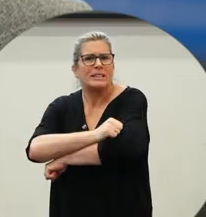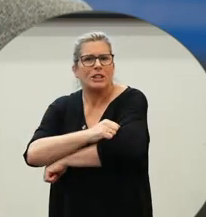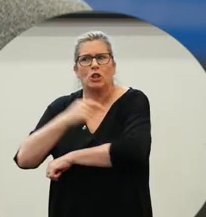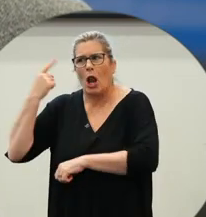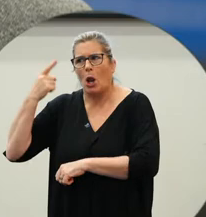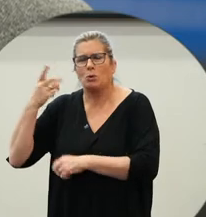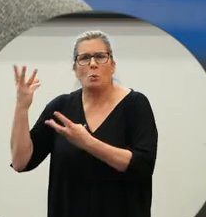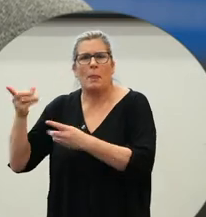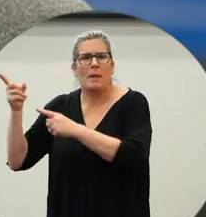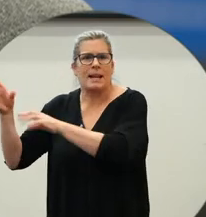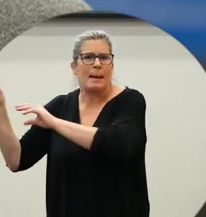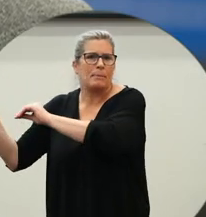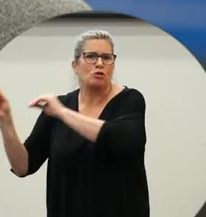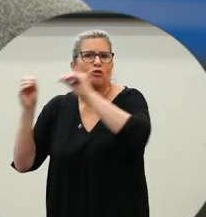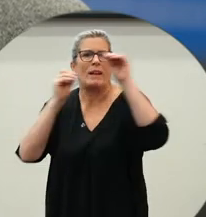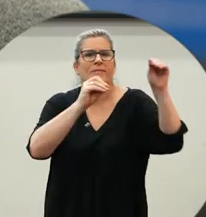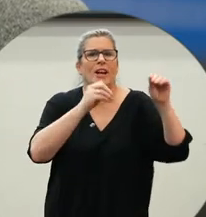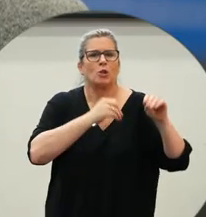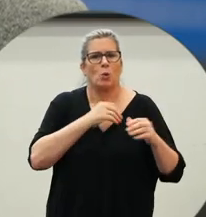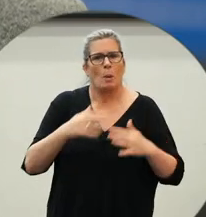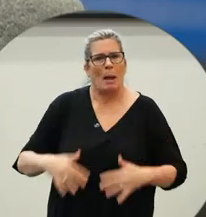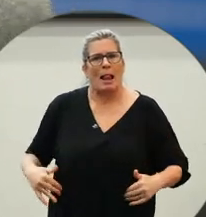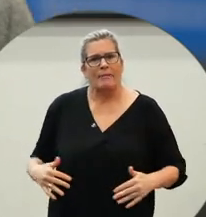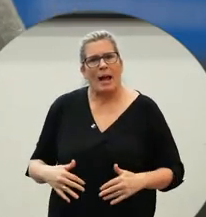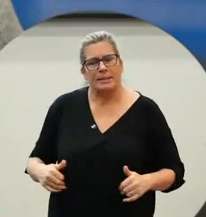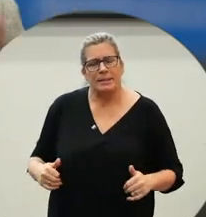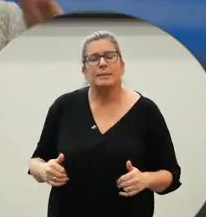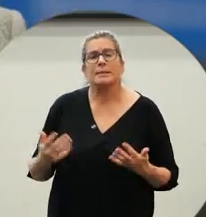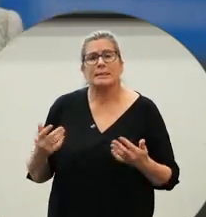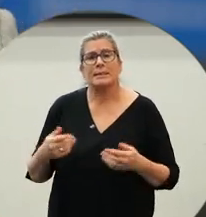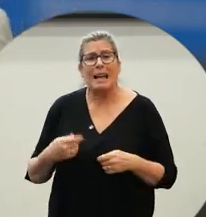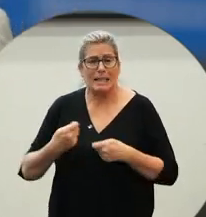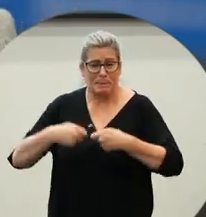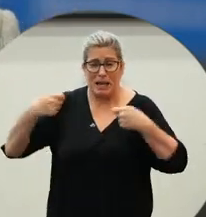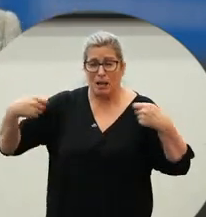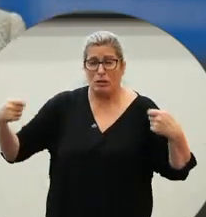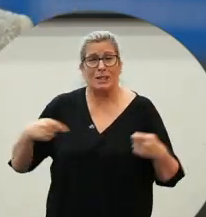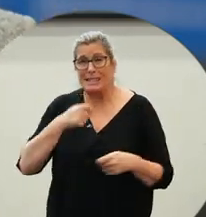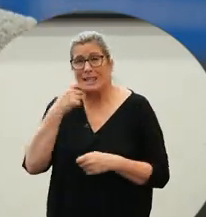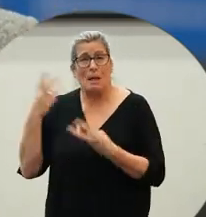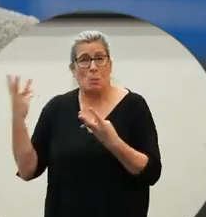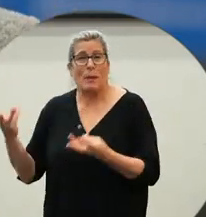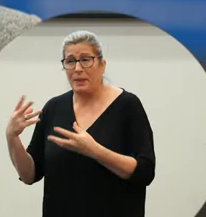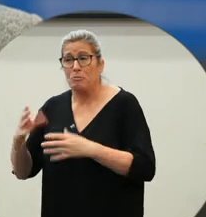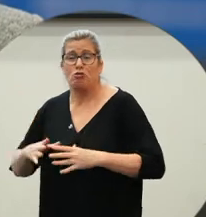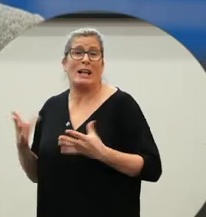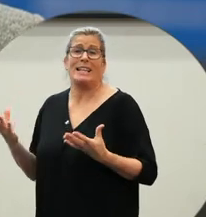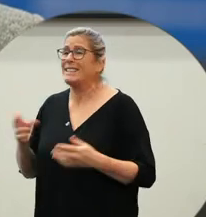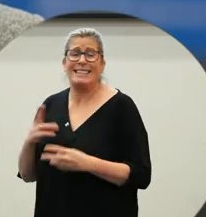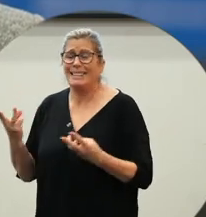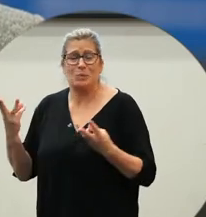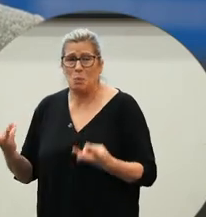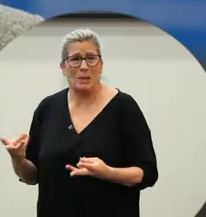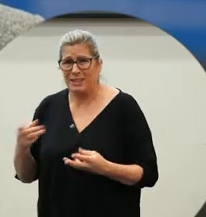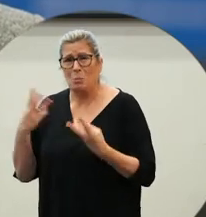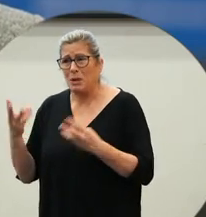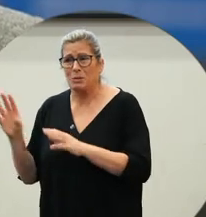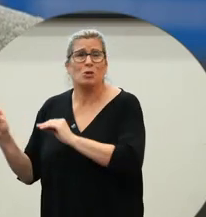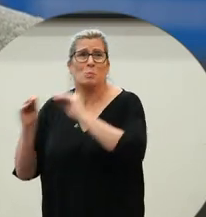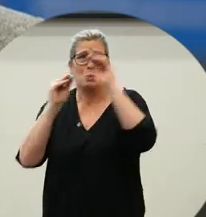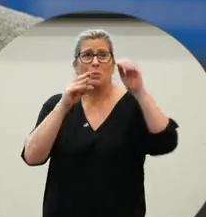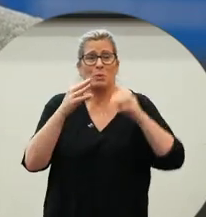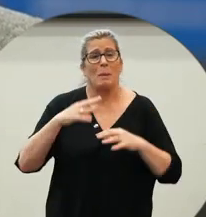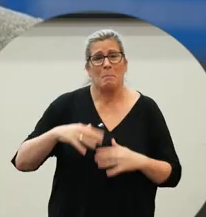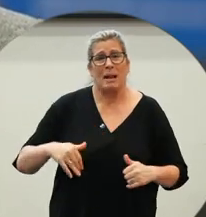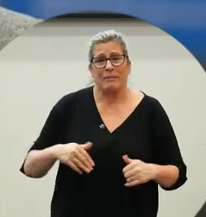them transferred to Belfast. And it's been exaggerated since they wanted them released. They didn't. They just wanted them transferred to Belfast so their families could visit them, and it would be